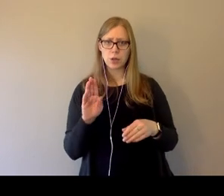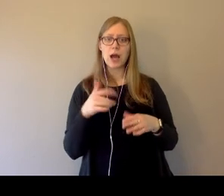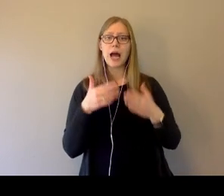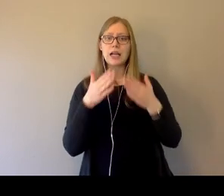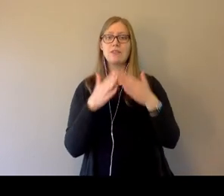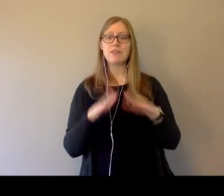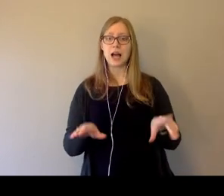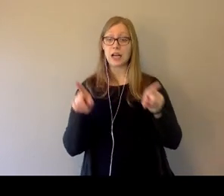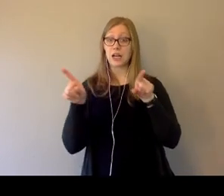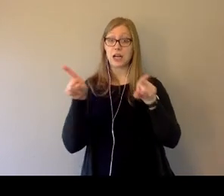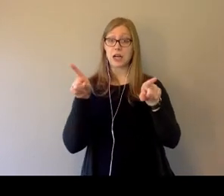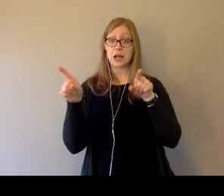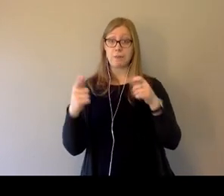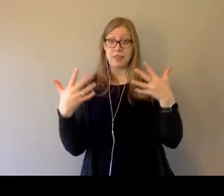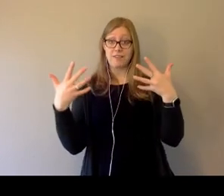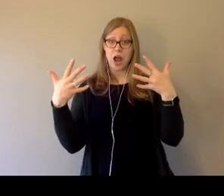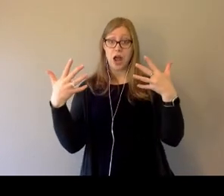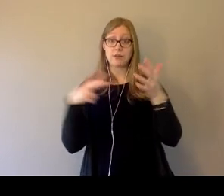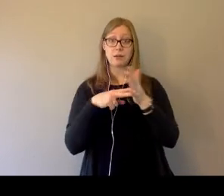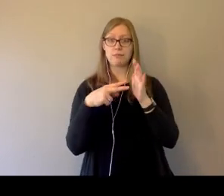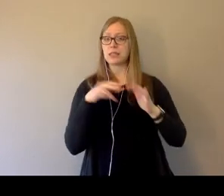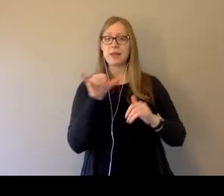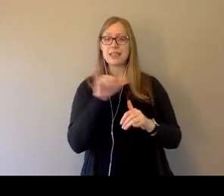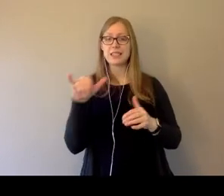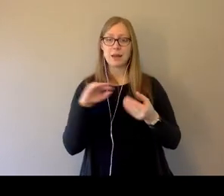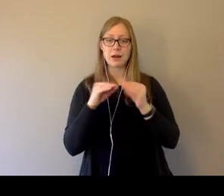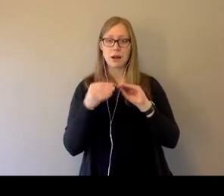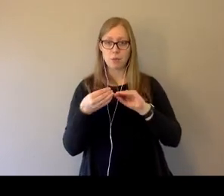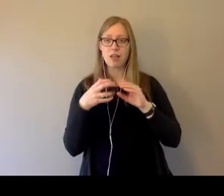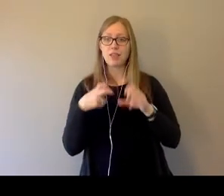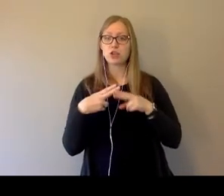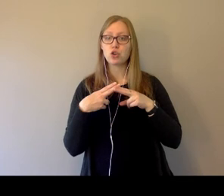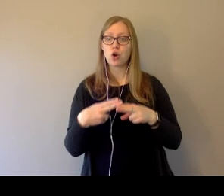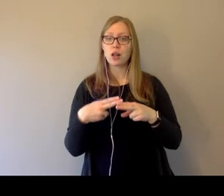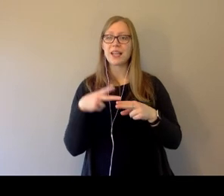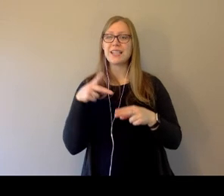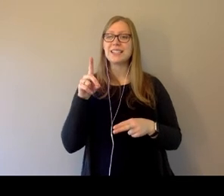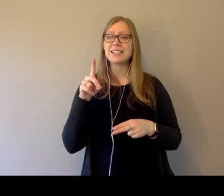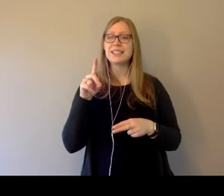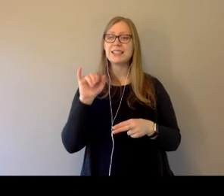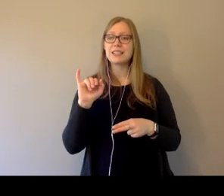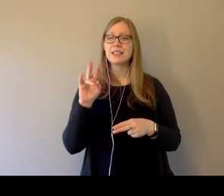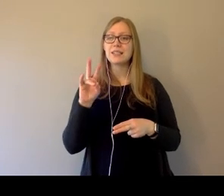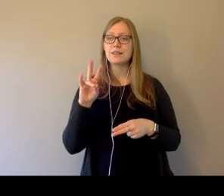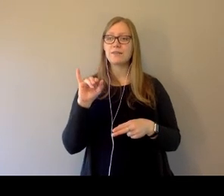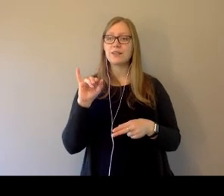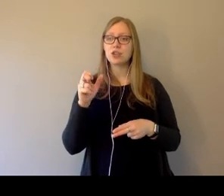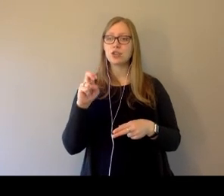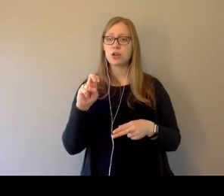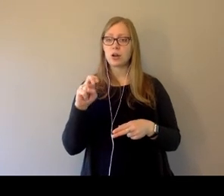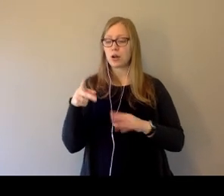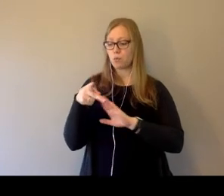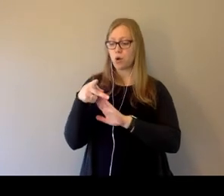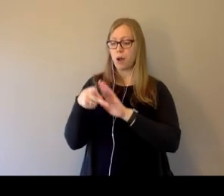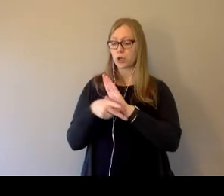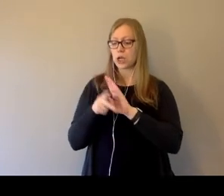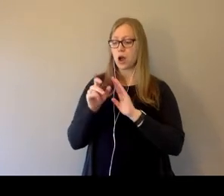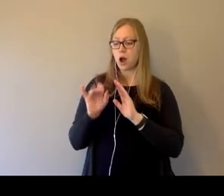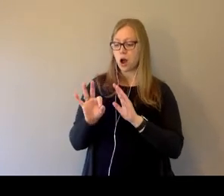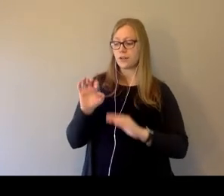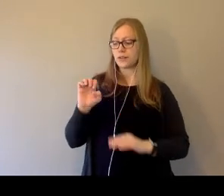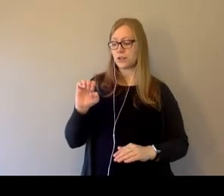division property of equality. That allows me to do that. And so that's what the reason that I could do